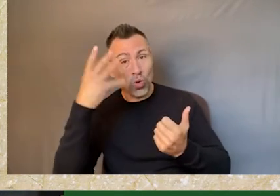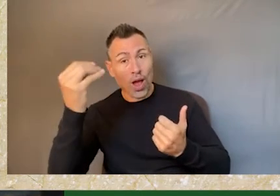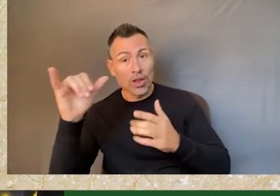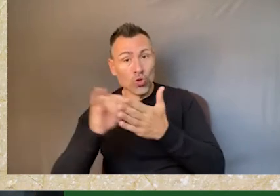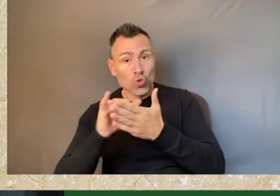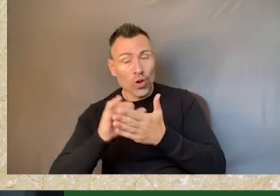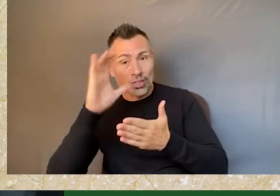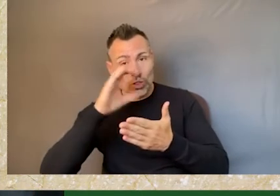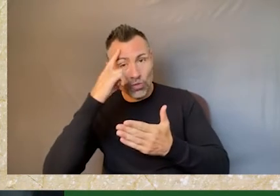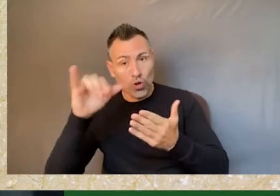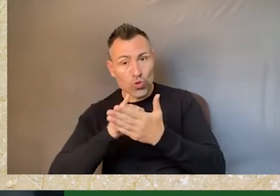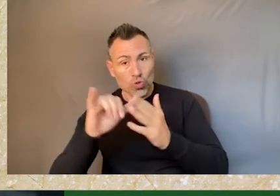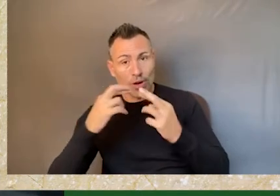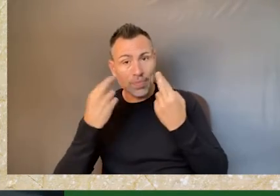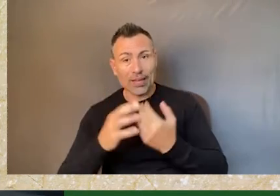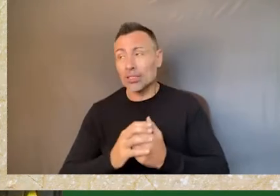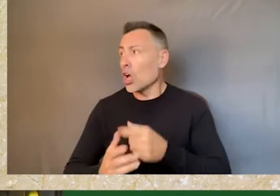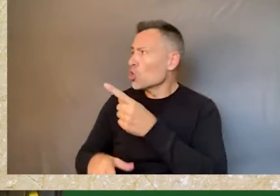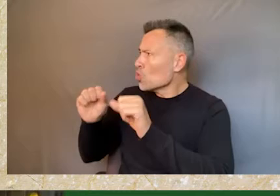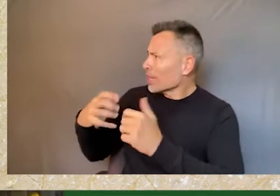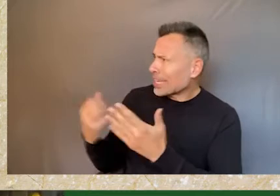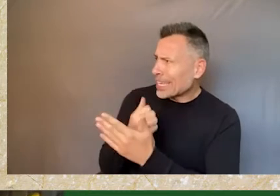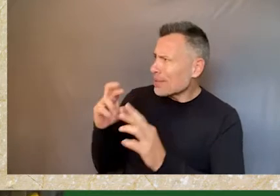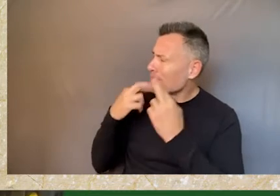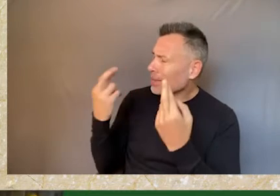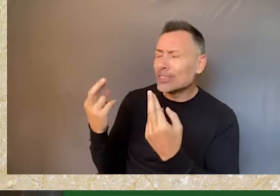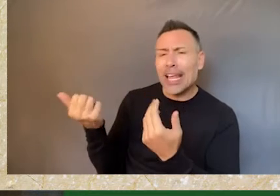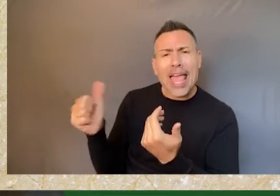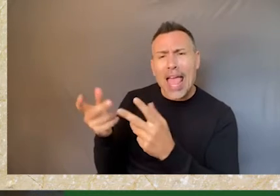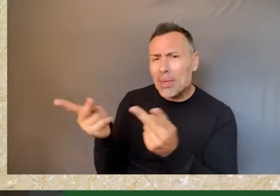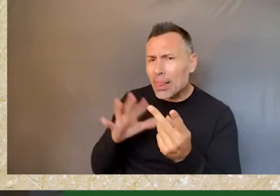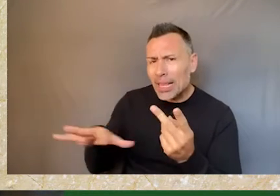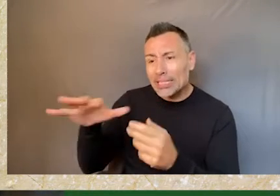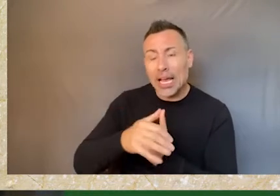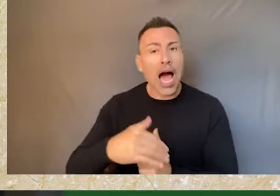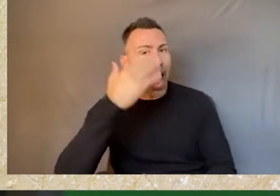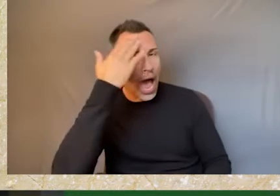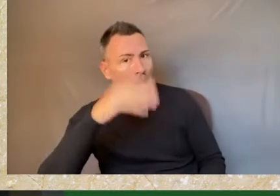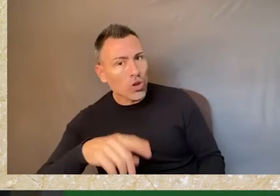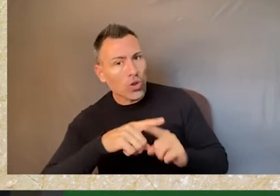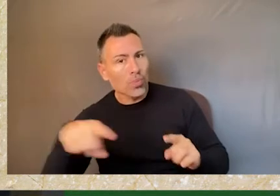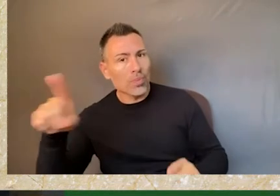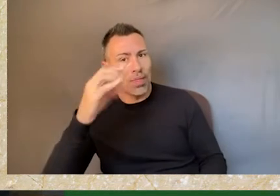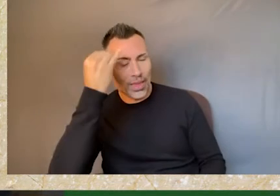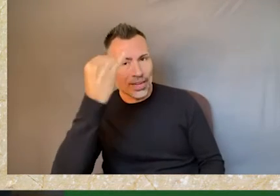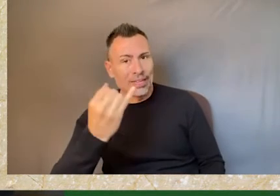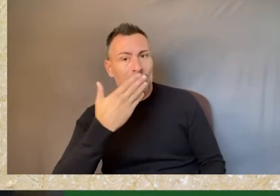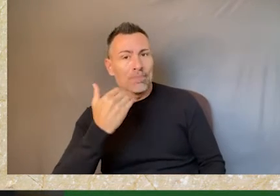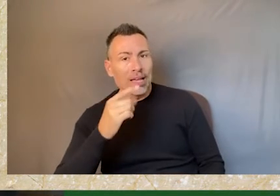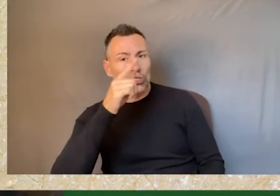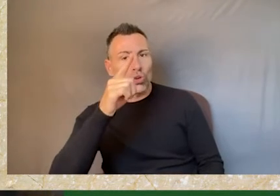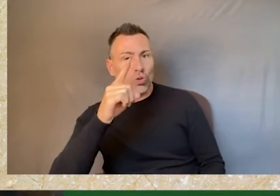York bagels. You can get bagels anywhere. I know. They've come up with the idea that it's best to go